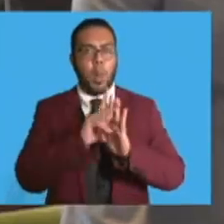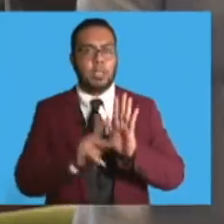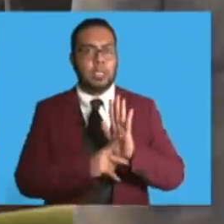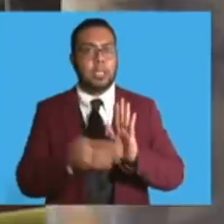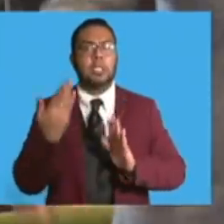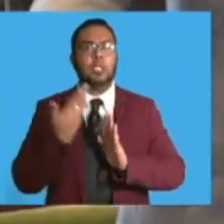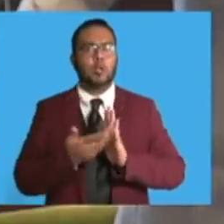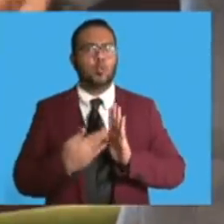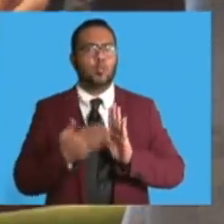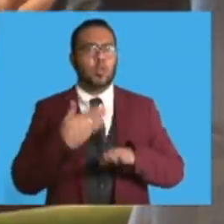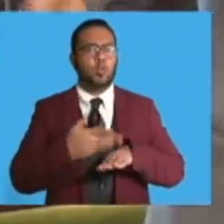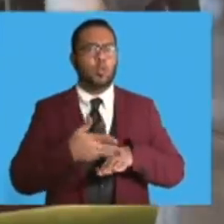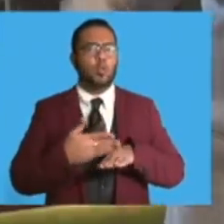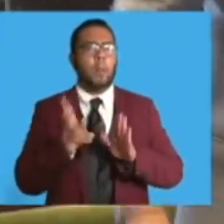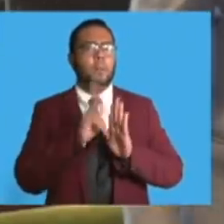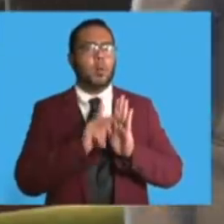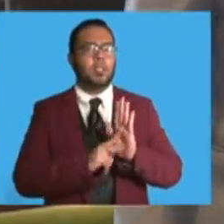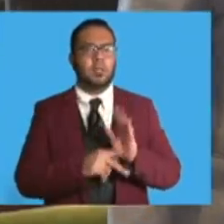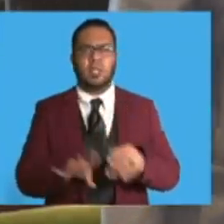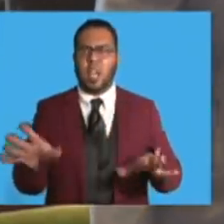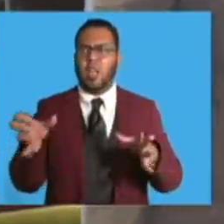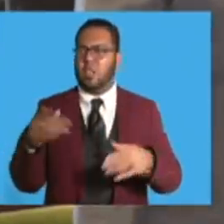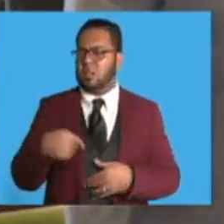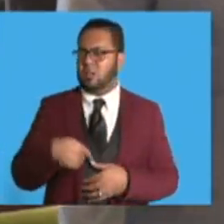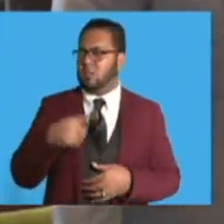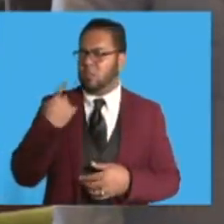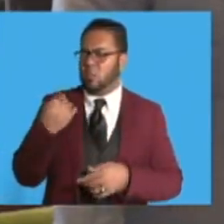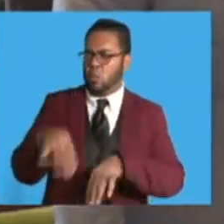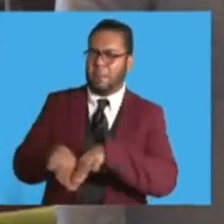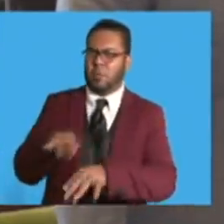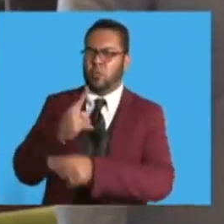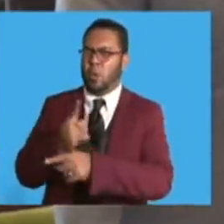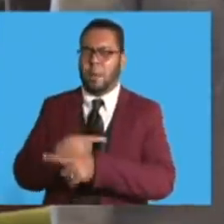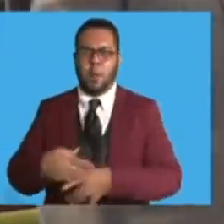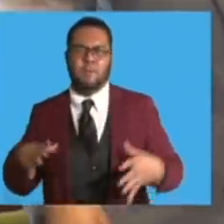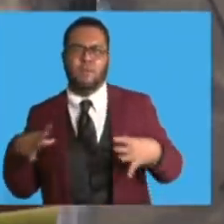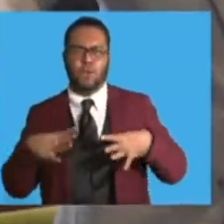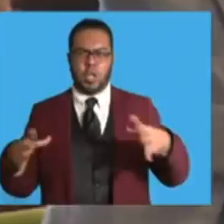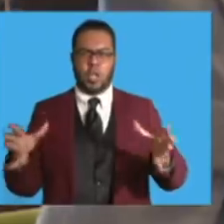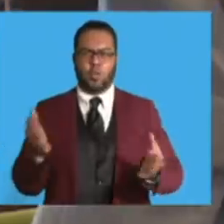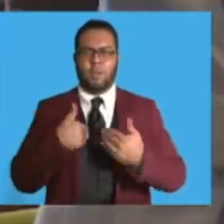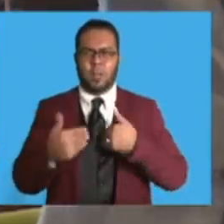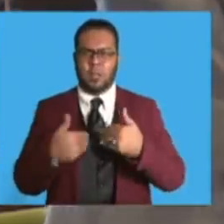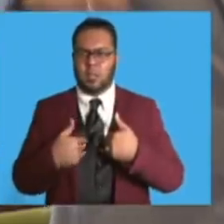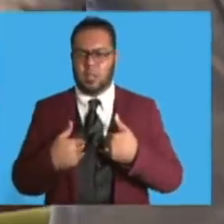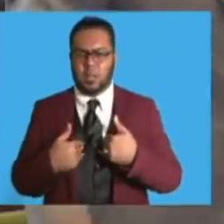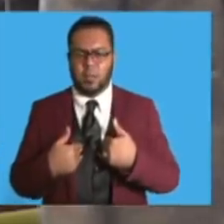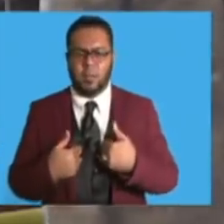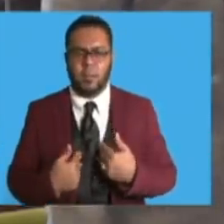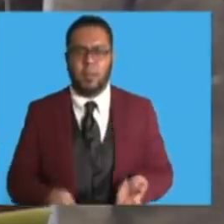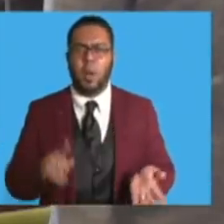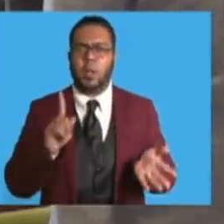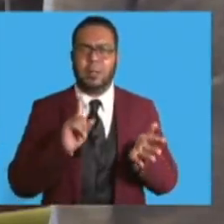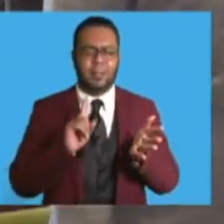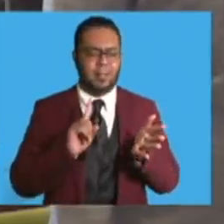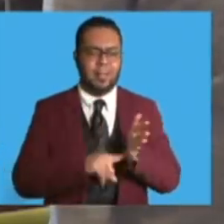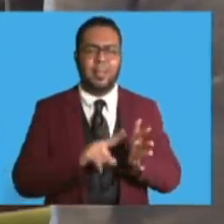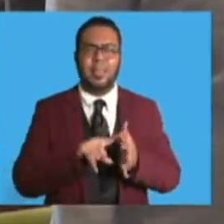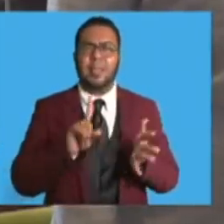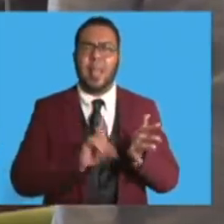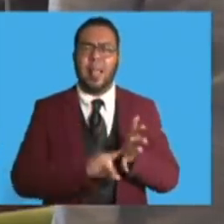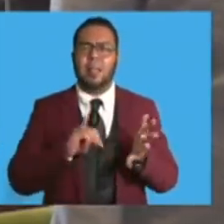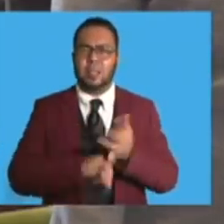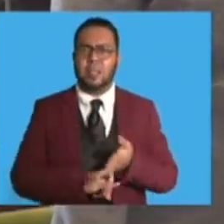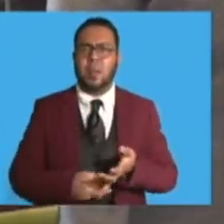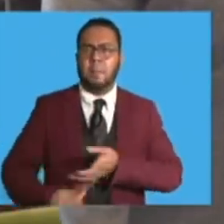this nonsense about free university, this nonsense about TELS being a burden,